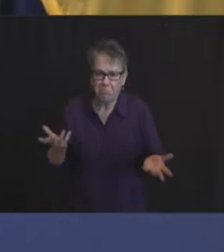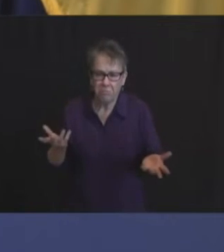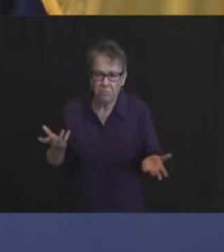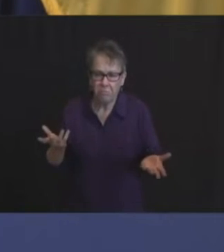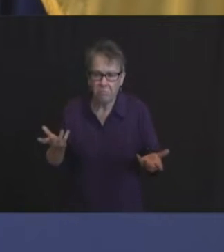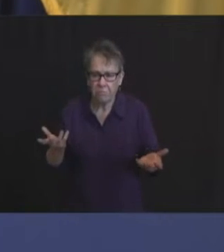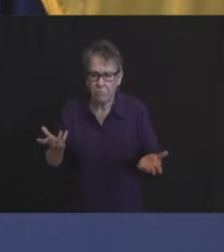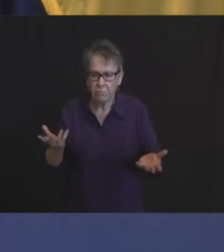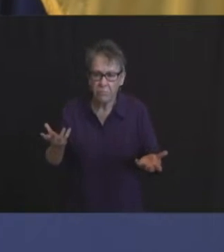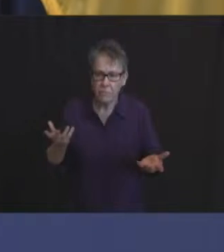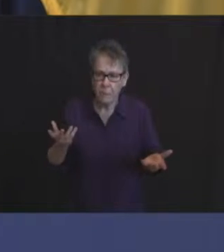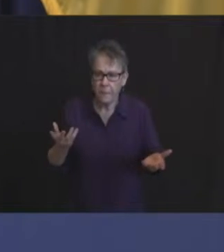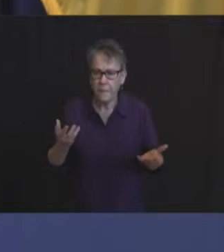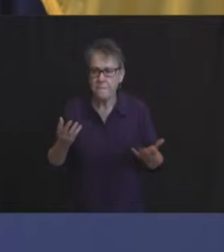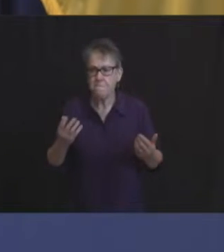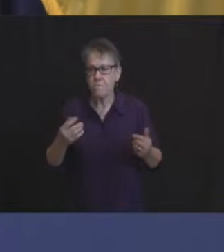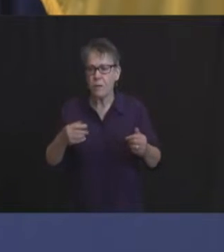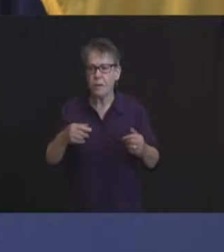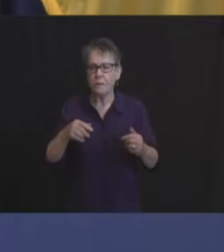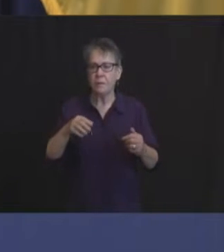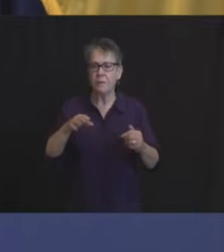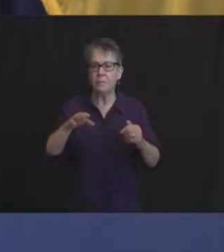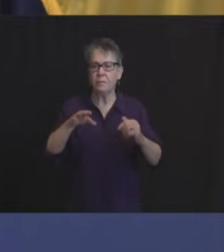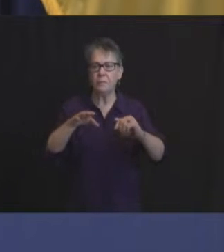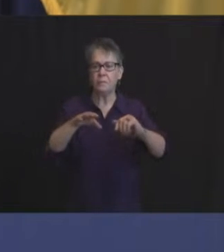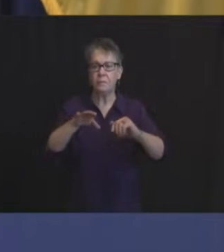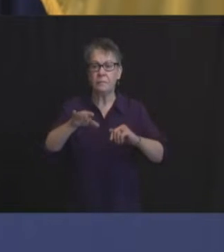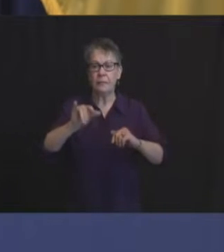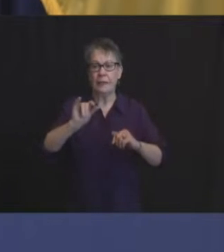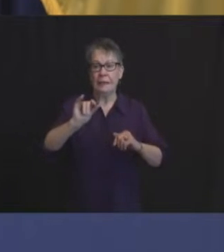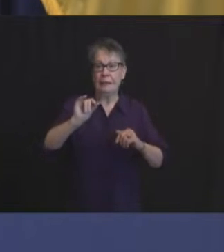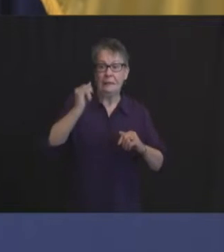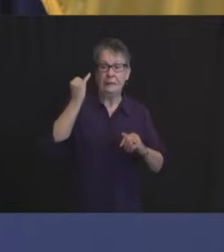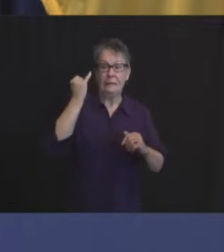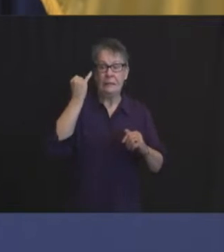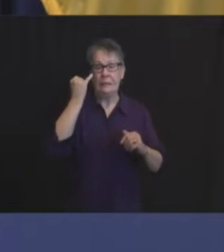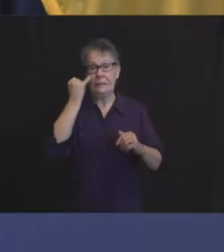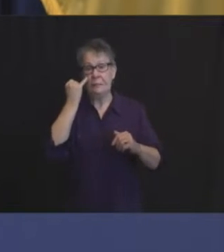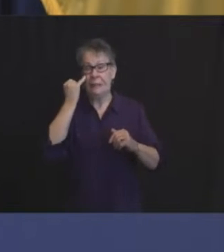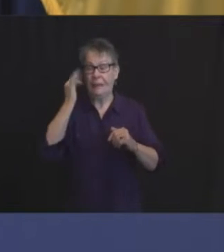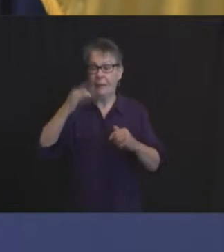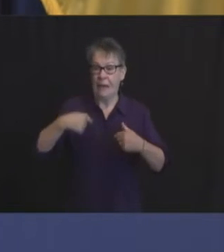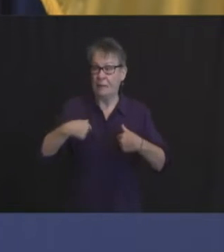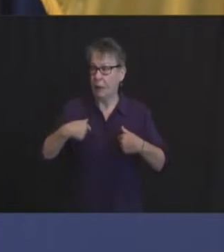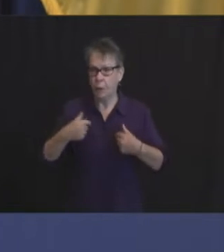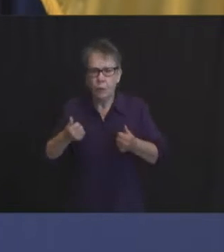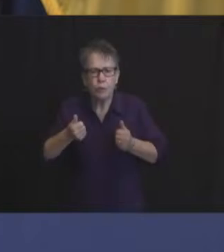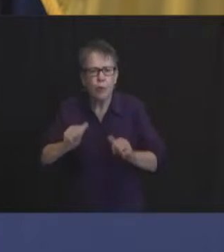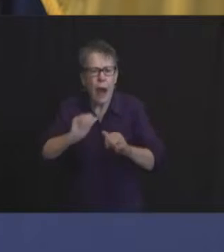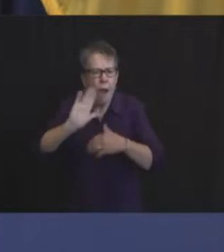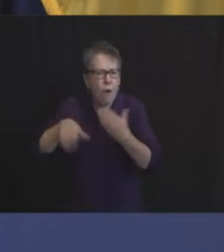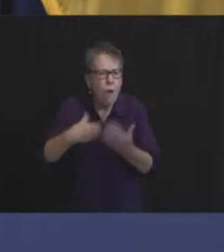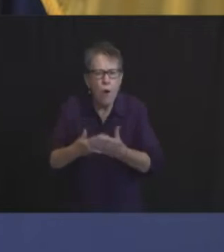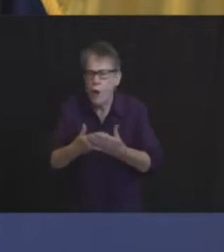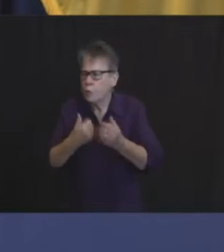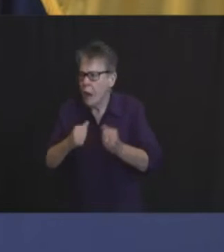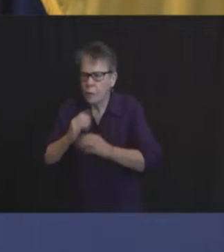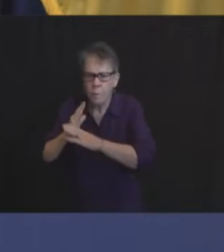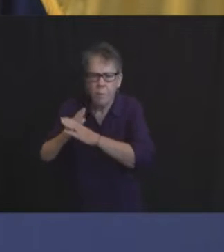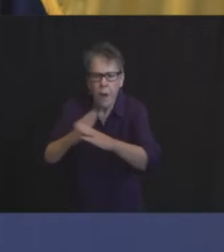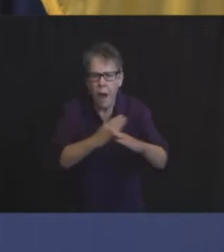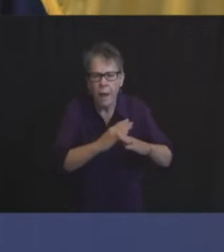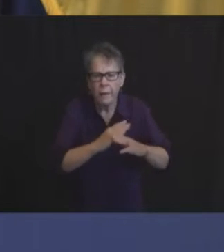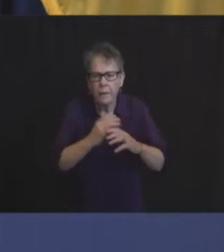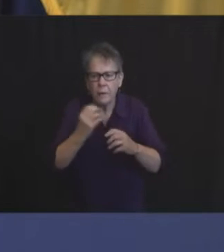does not mean that we've got our feet up thinking we've got this all in the bag. We take all this very, very